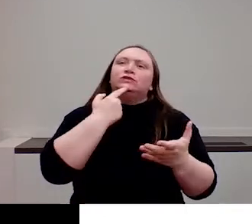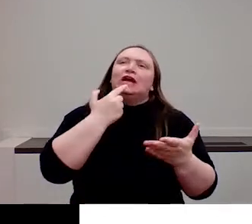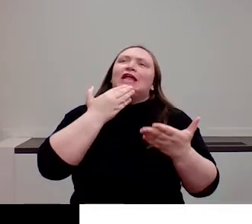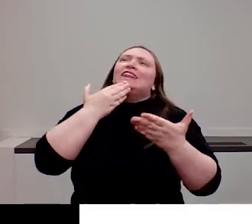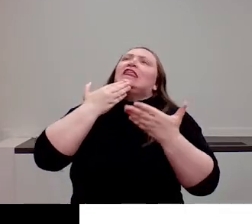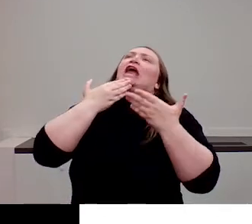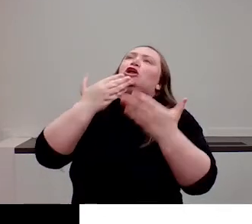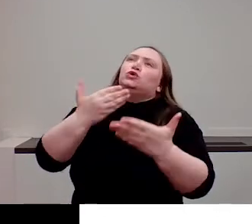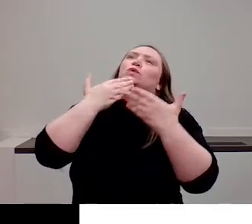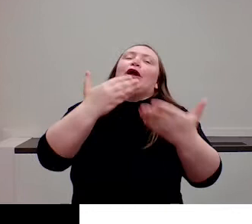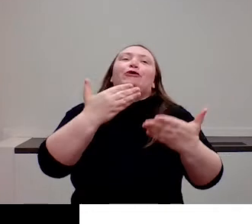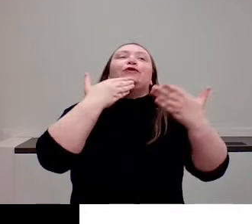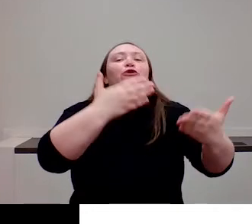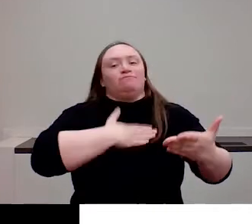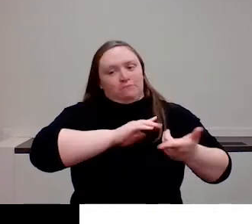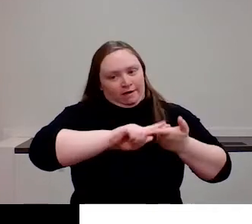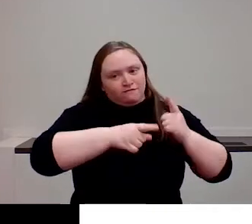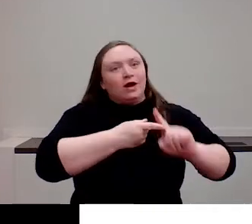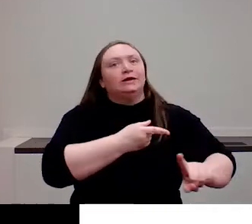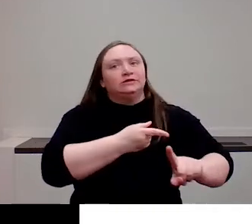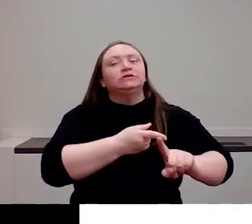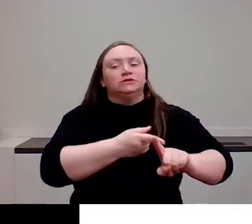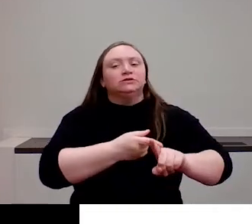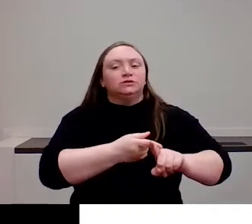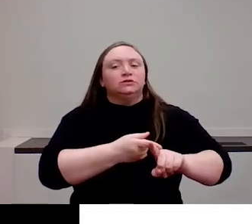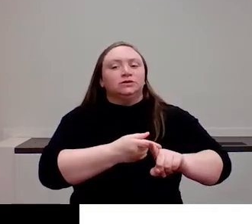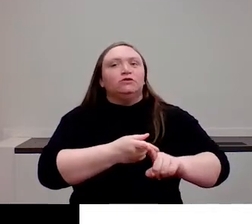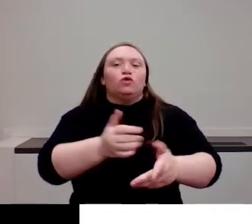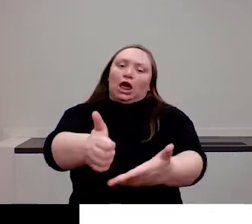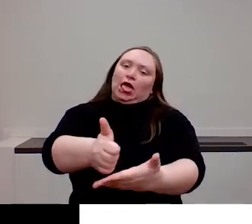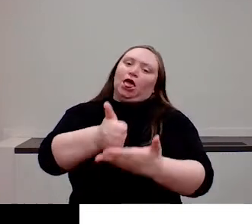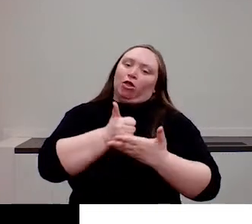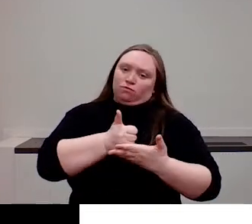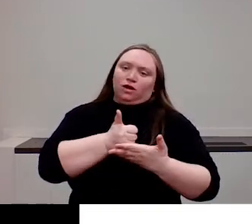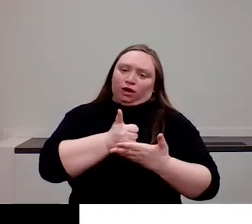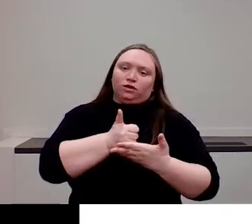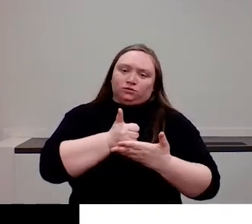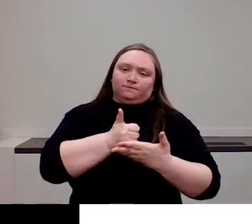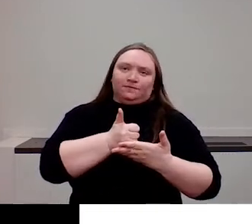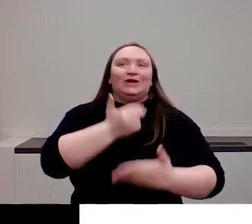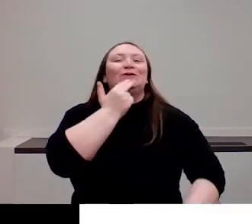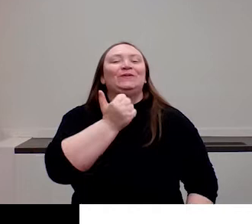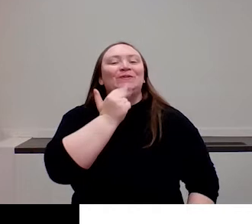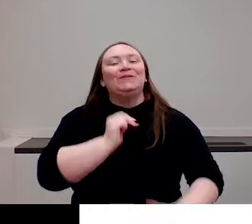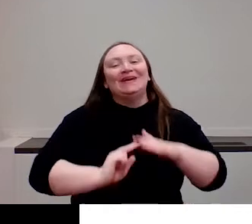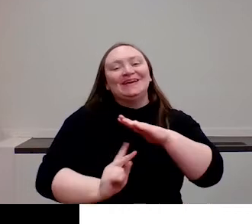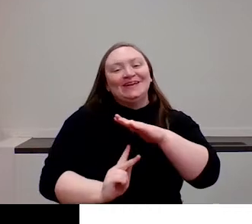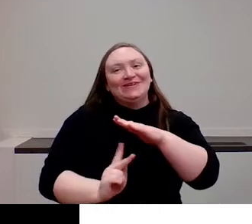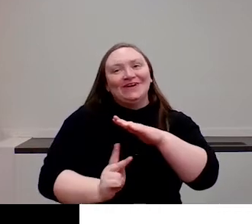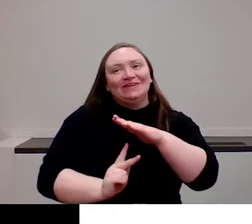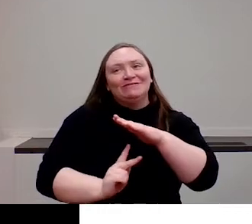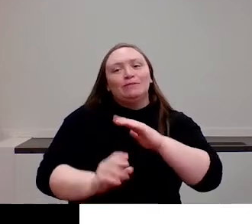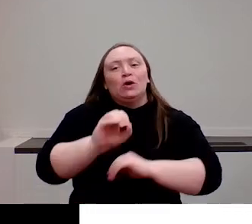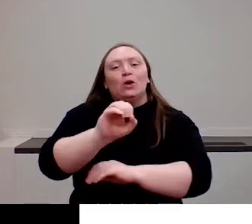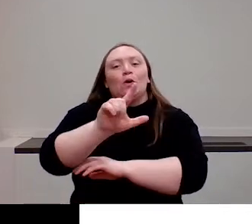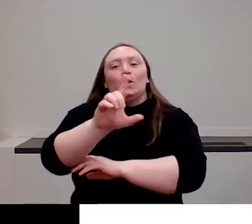yous to my friend Val Dreyer for the help in getting the cute kindergartners from Old Orchard